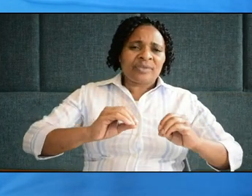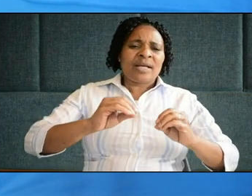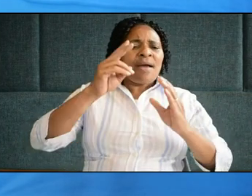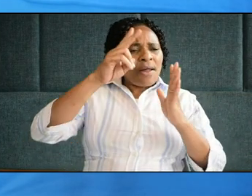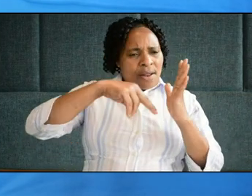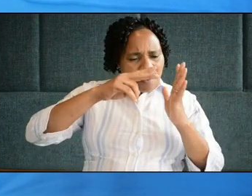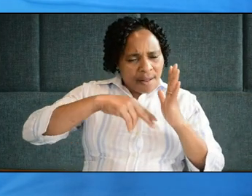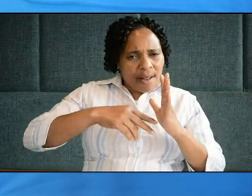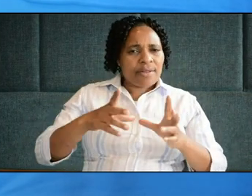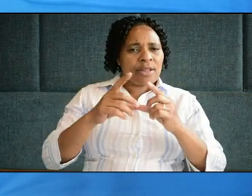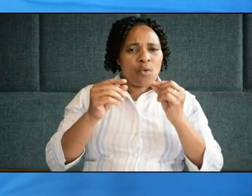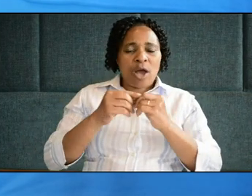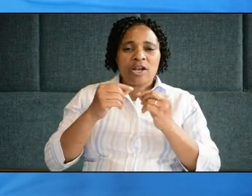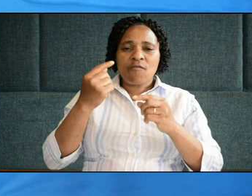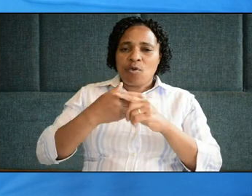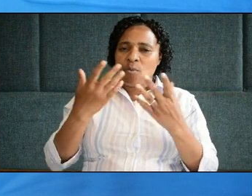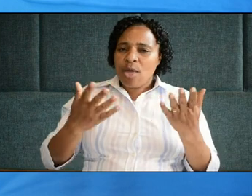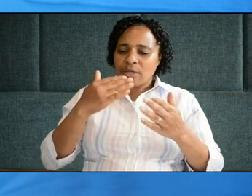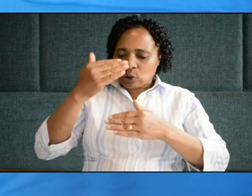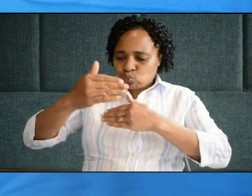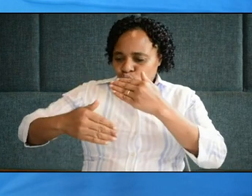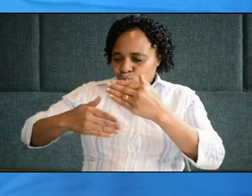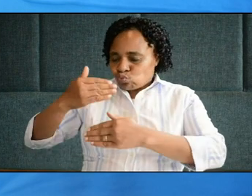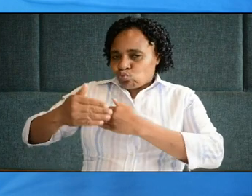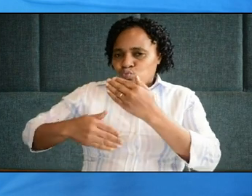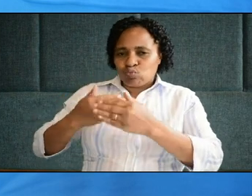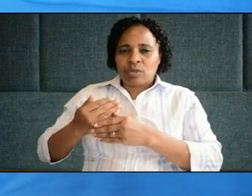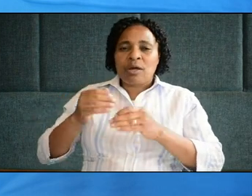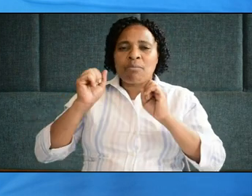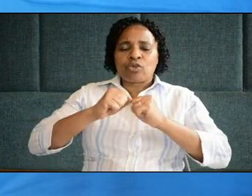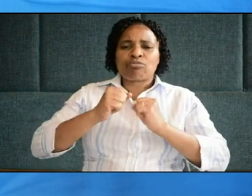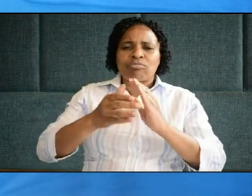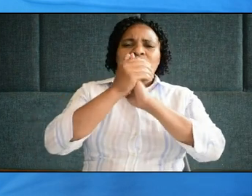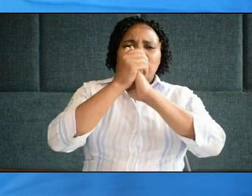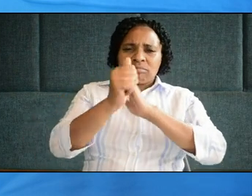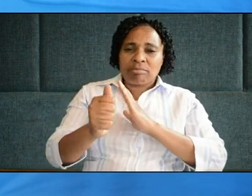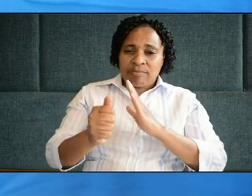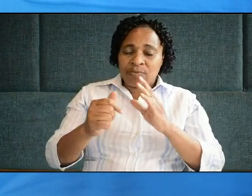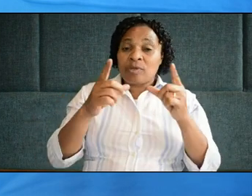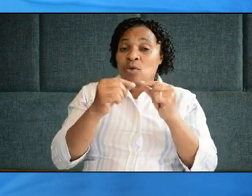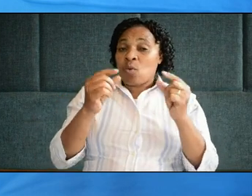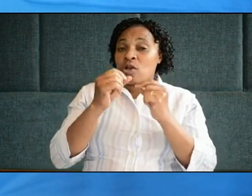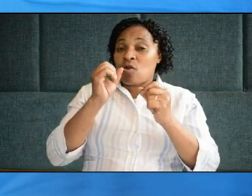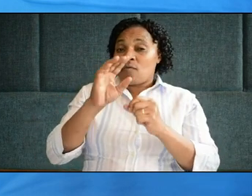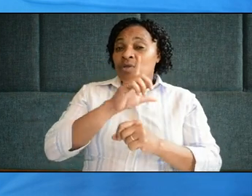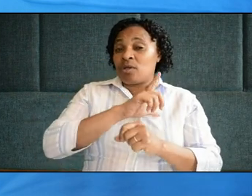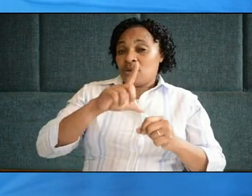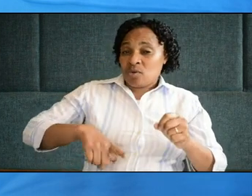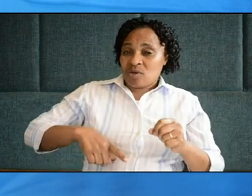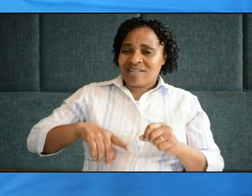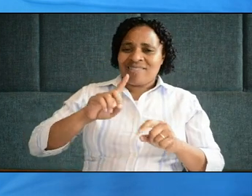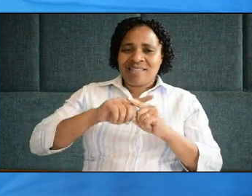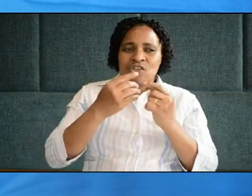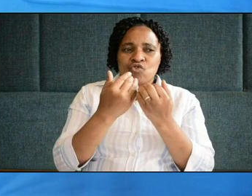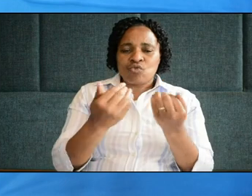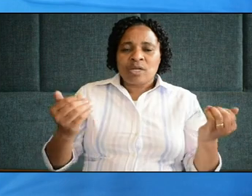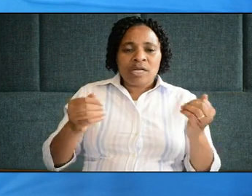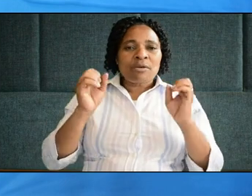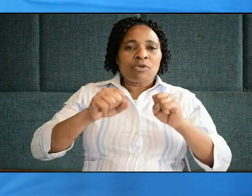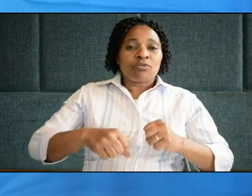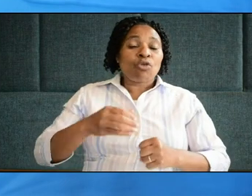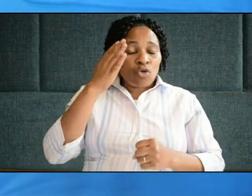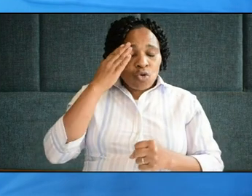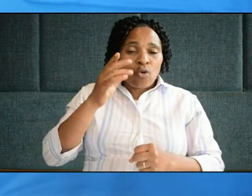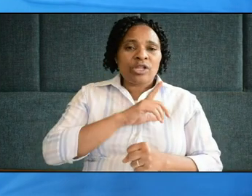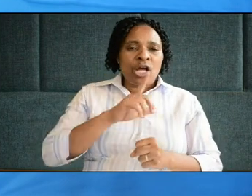word from the scrolls, that they might be acquainted with the word of the Lord, that their children's children might know of